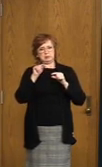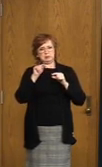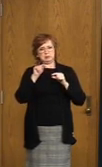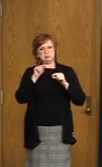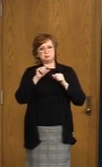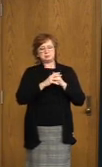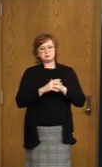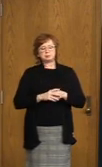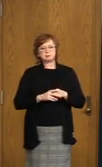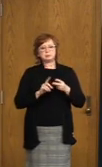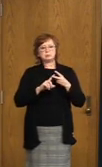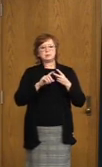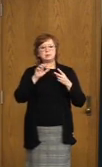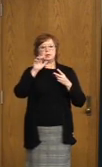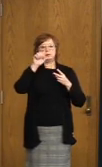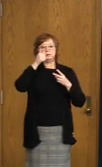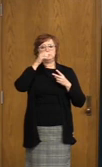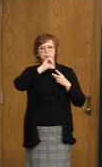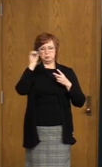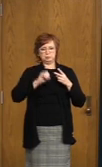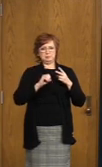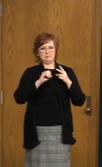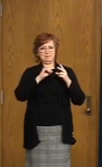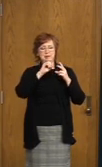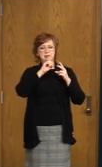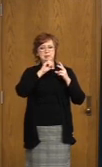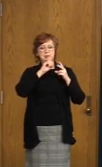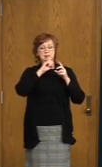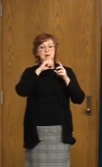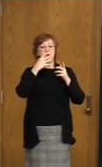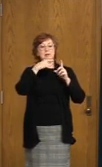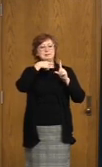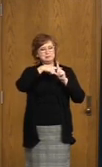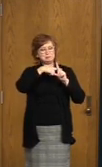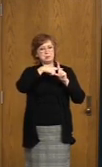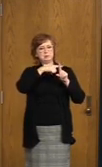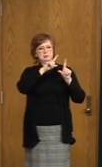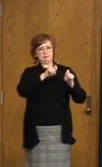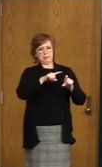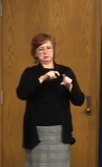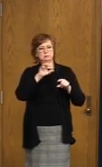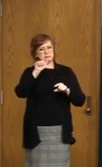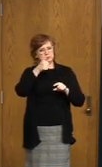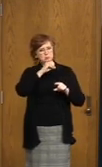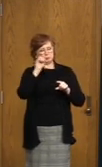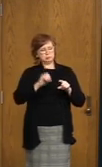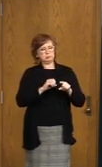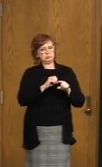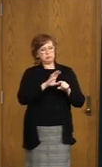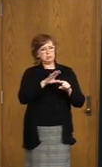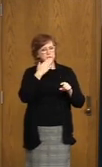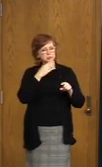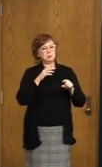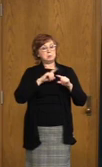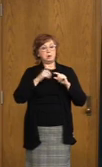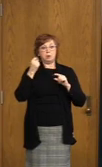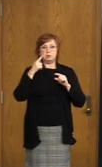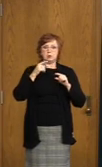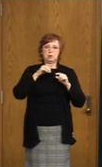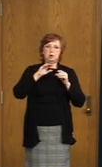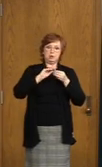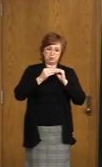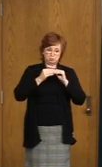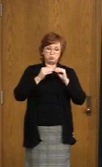Test positivity is under 10%, and it's coming down throughout the province, and I think that's really important. It's